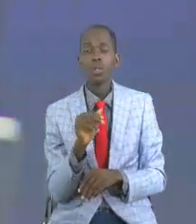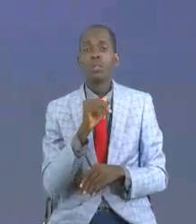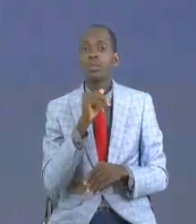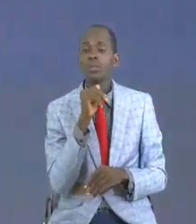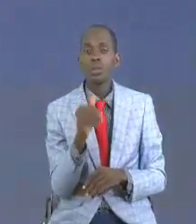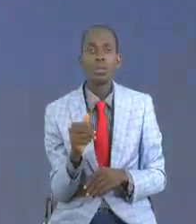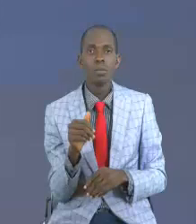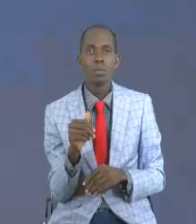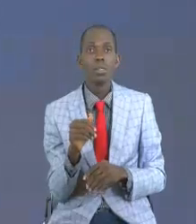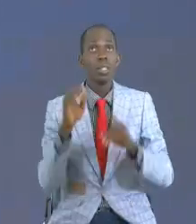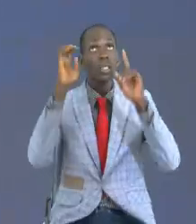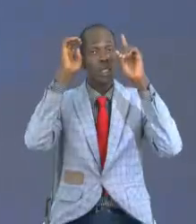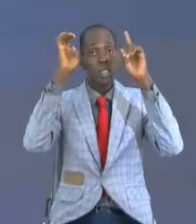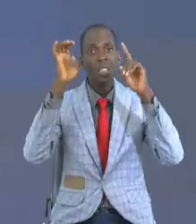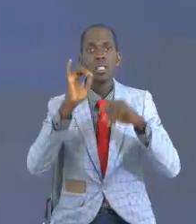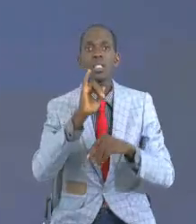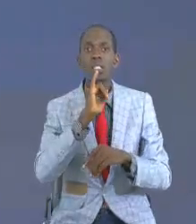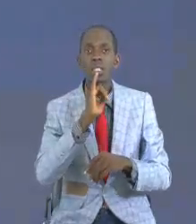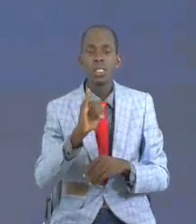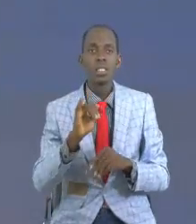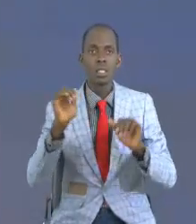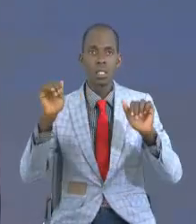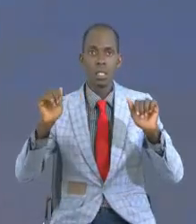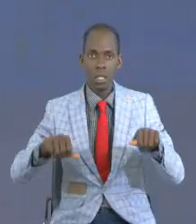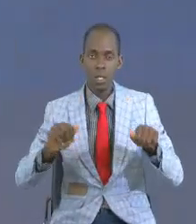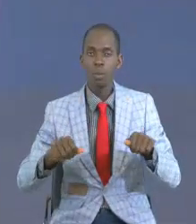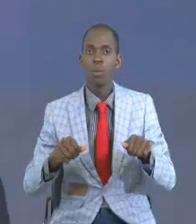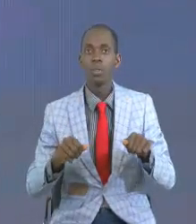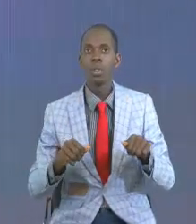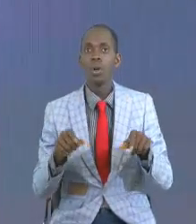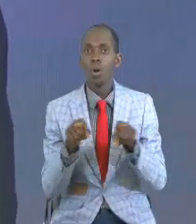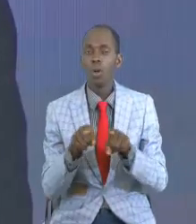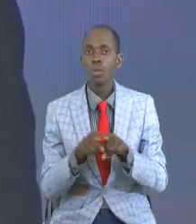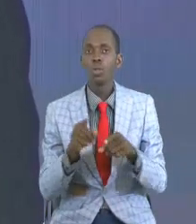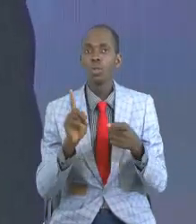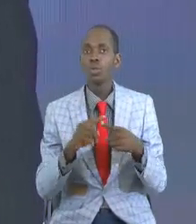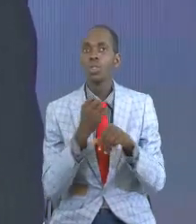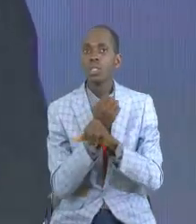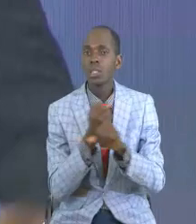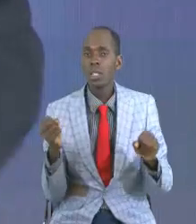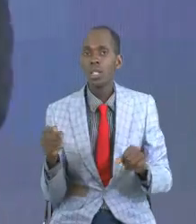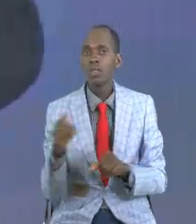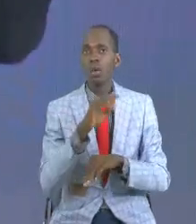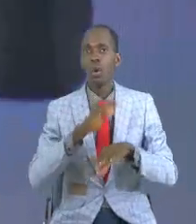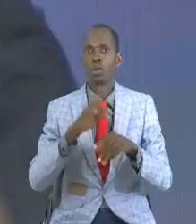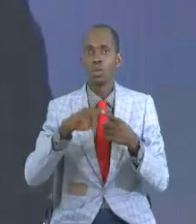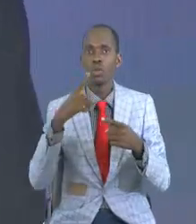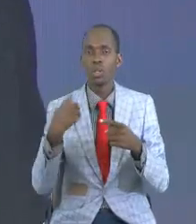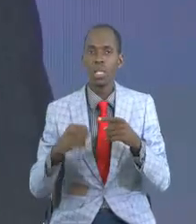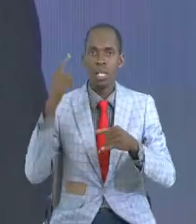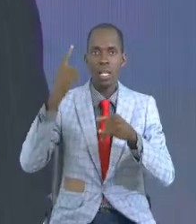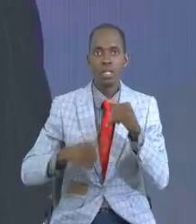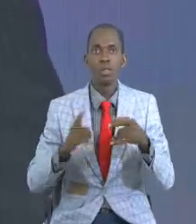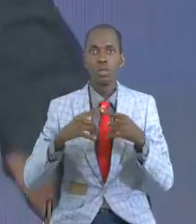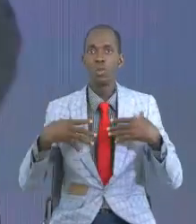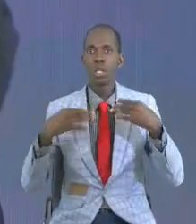He is able also to save them to the uttermost, to heal them to